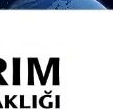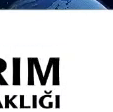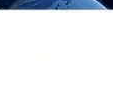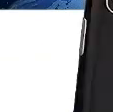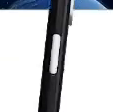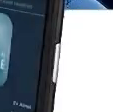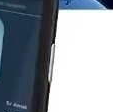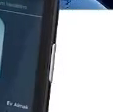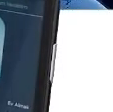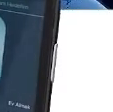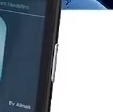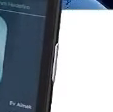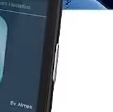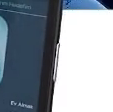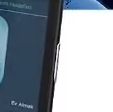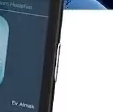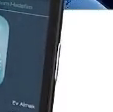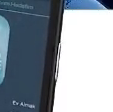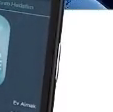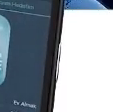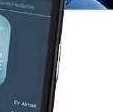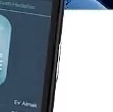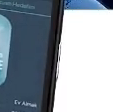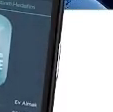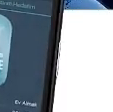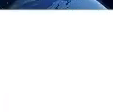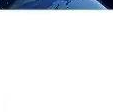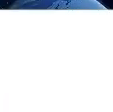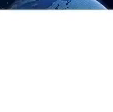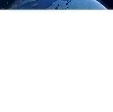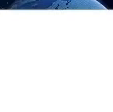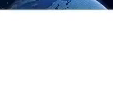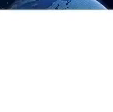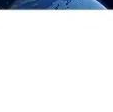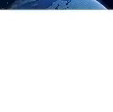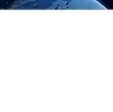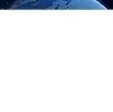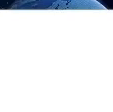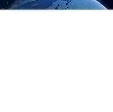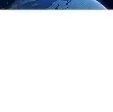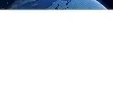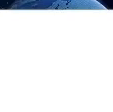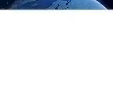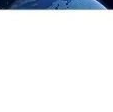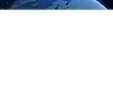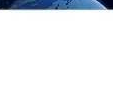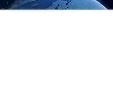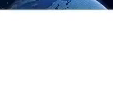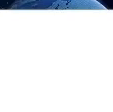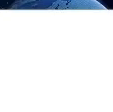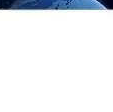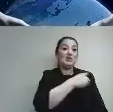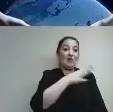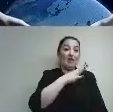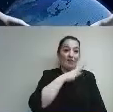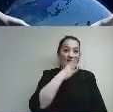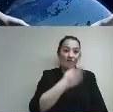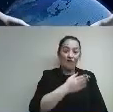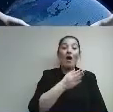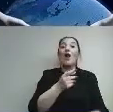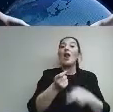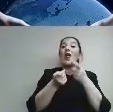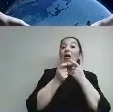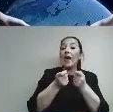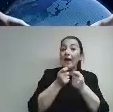our training services. And here we deliver these trainings related to the